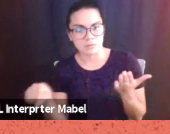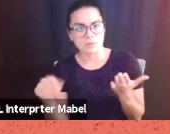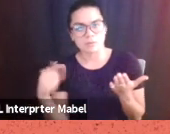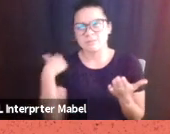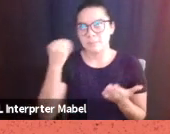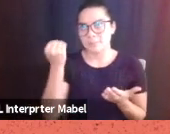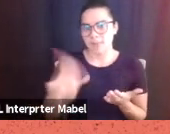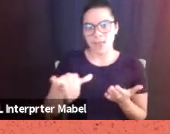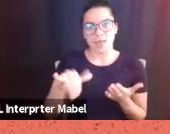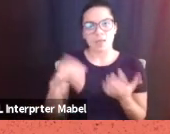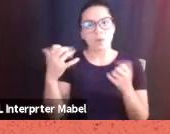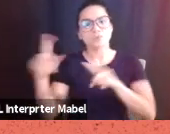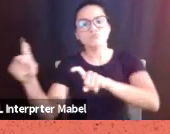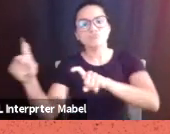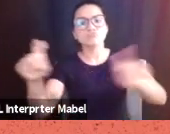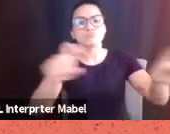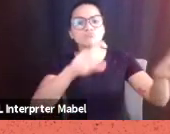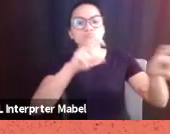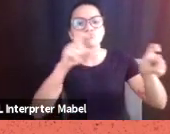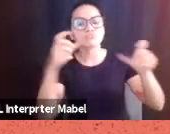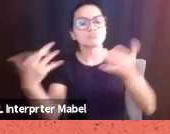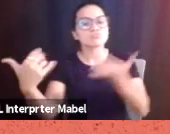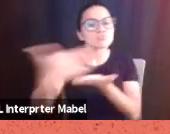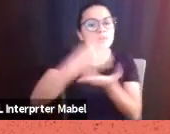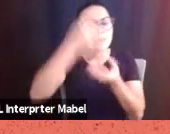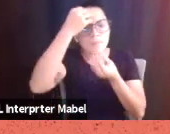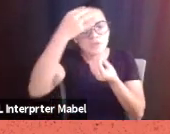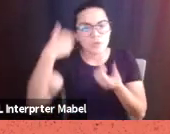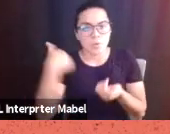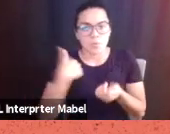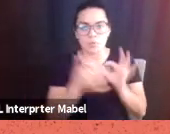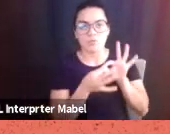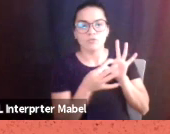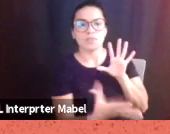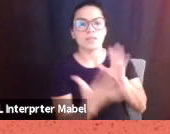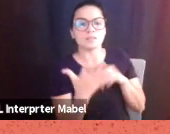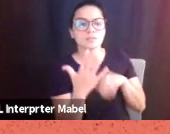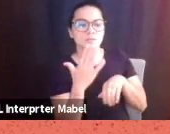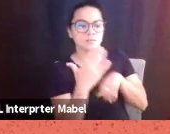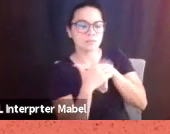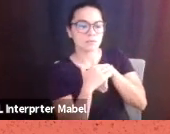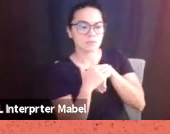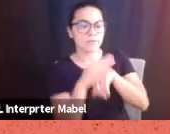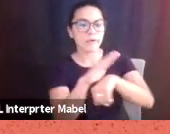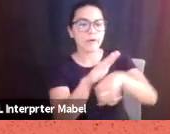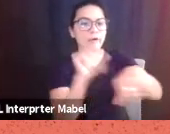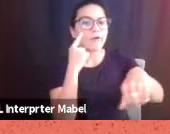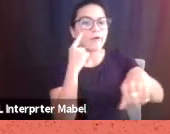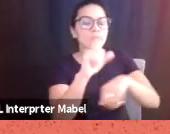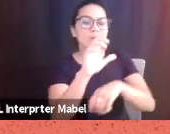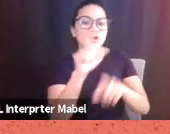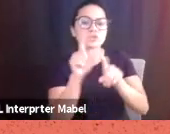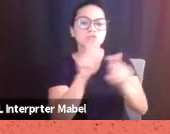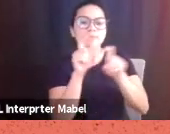information. And then we released our call for survey submissions in June by way of a national